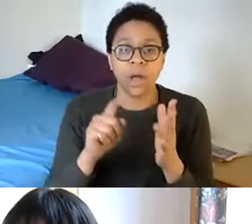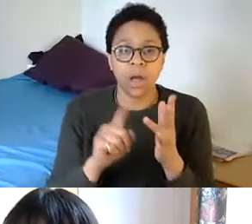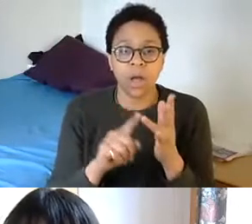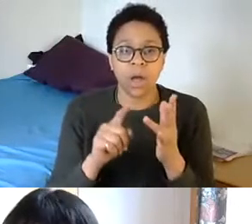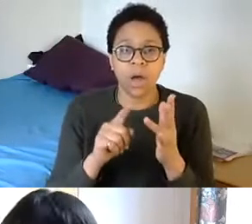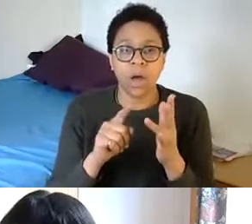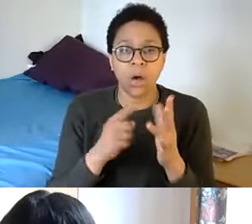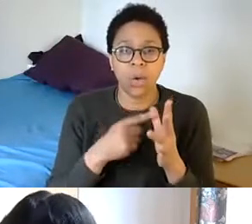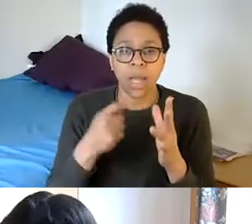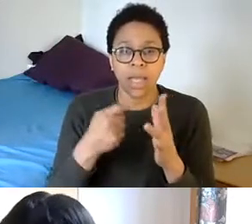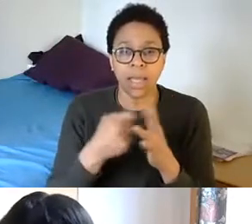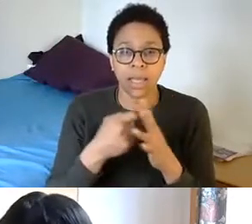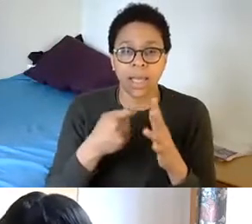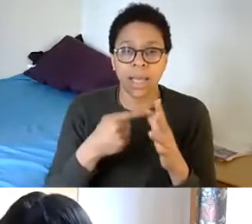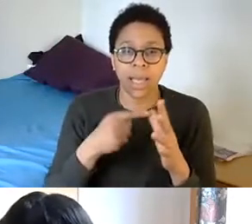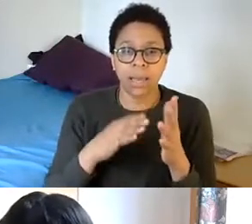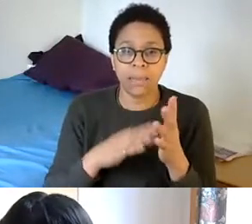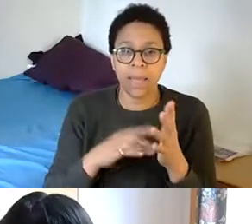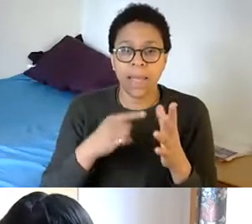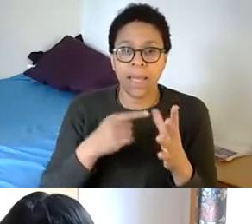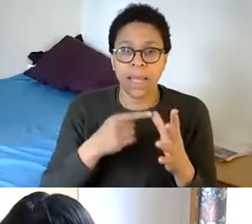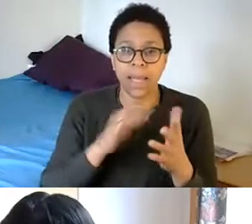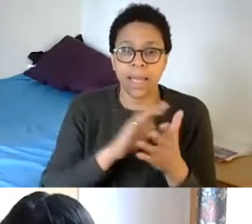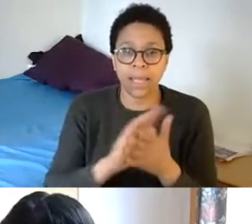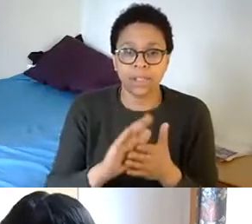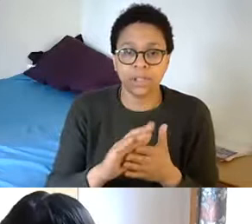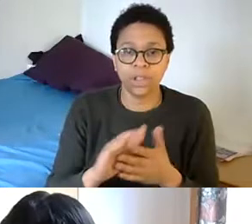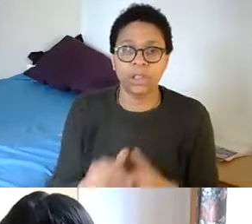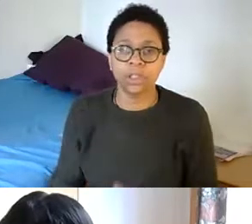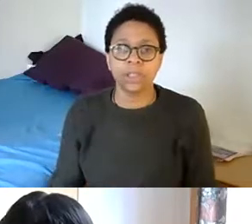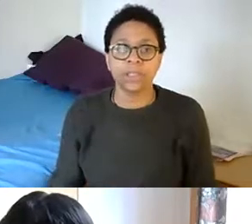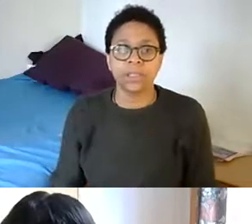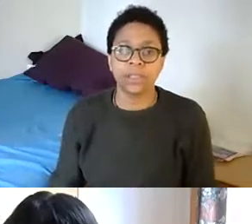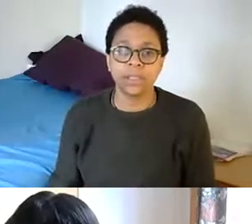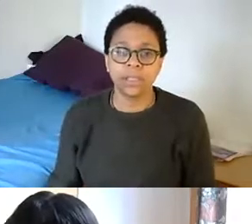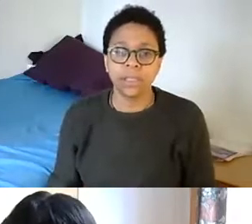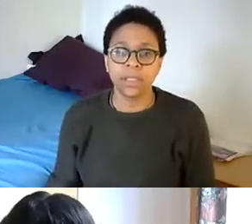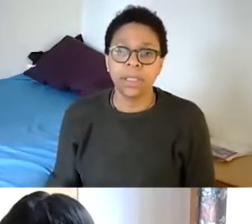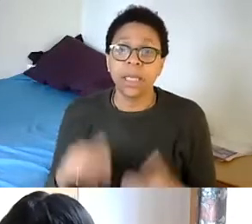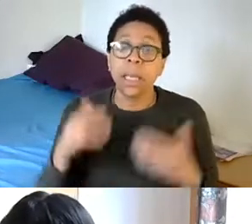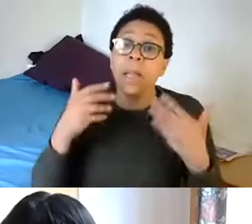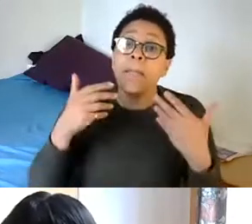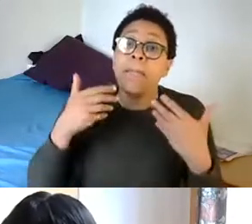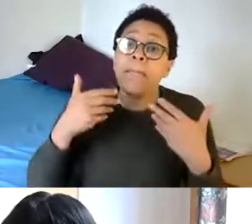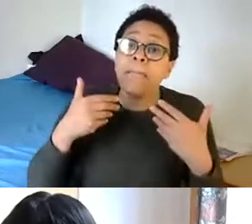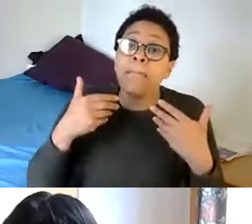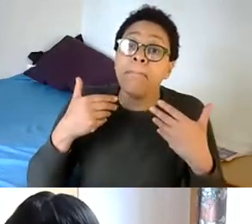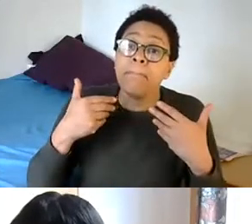Ankomah, which I think is Ankomah, Eugene Ankomah. And what he's done is he's taken this